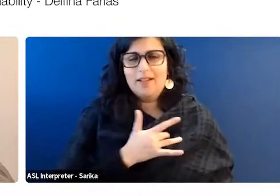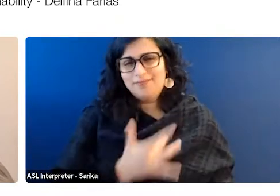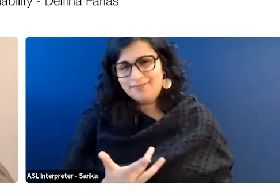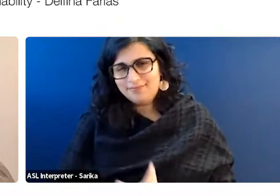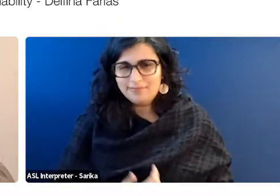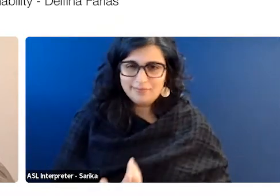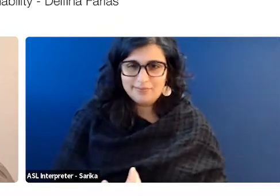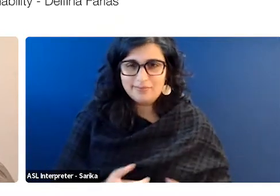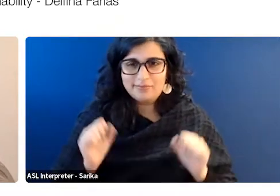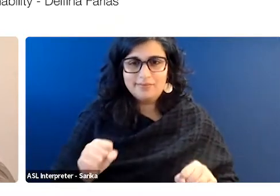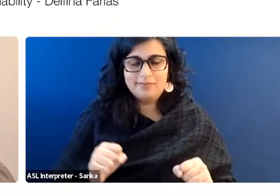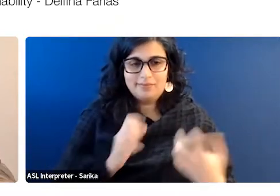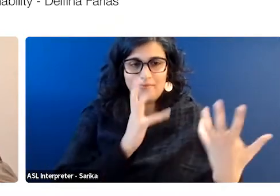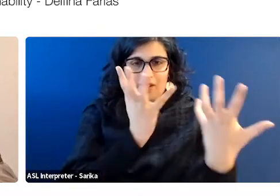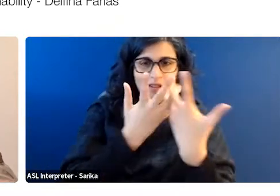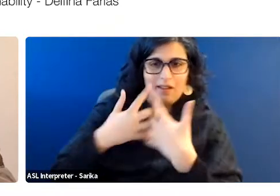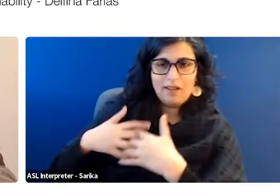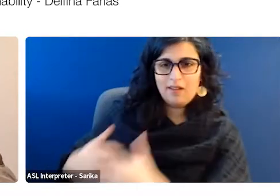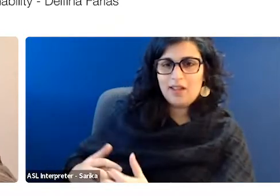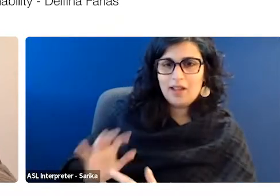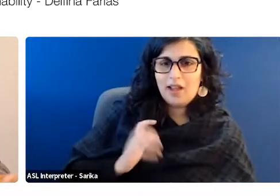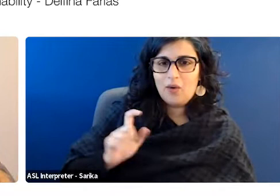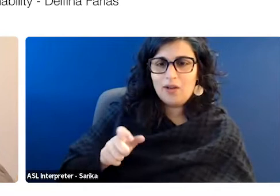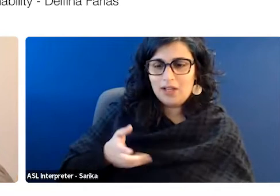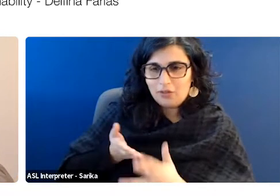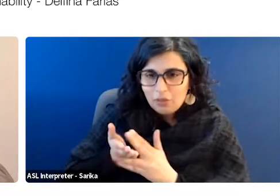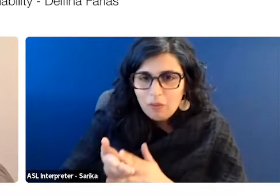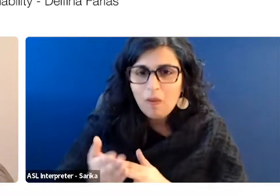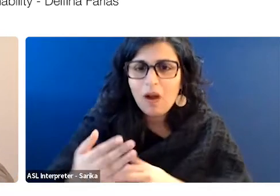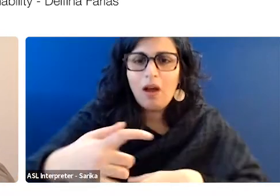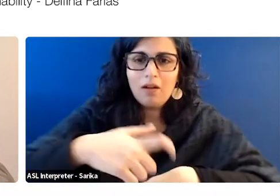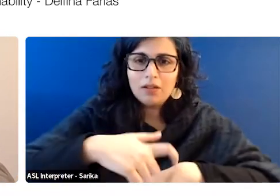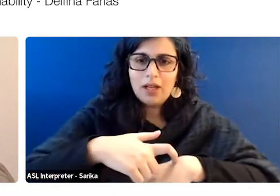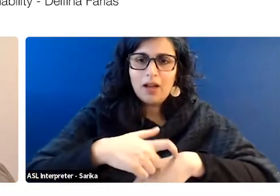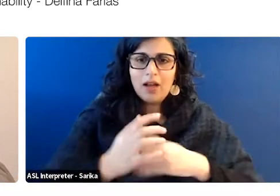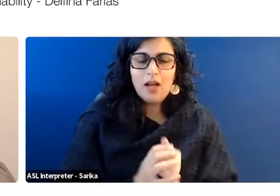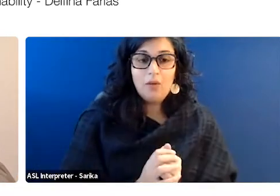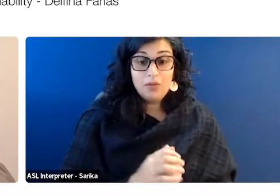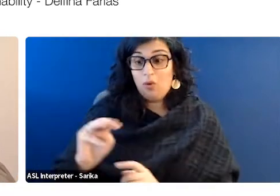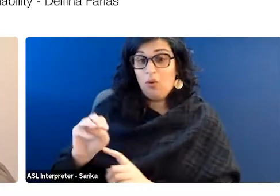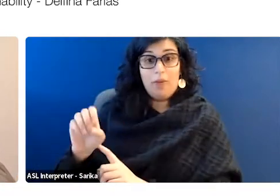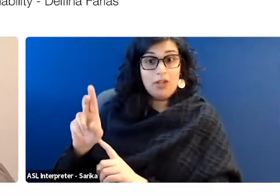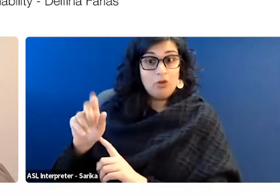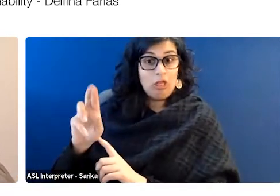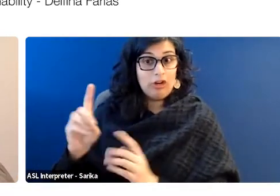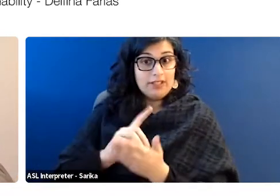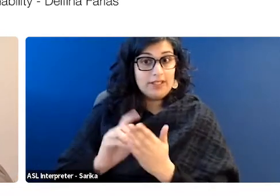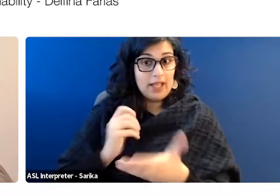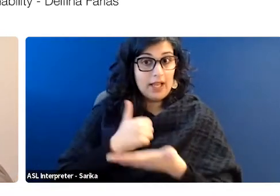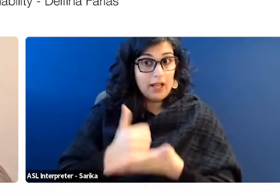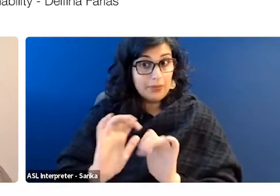necessarily able to adapt to our different needs throughout time. And what modular design helps with is